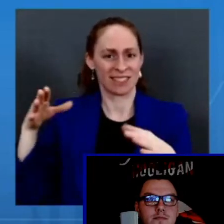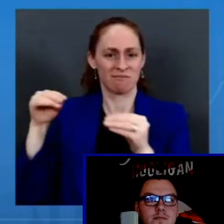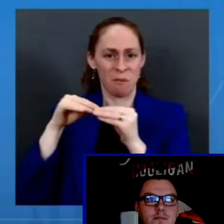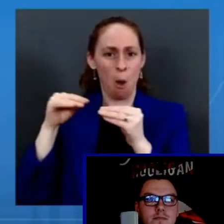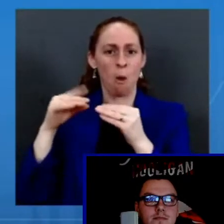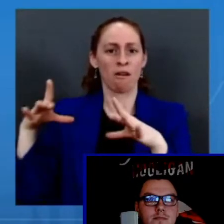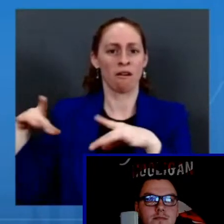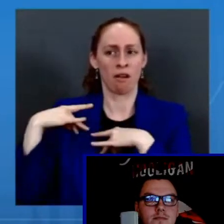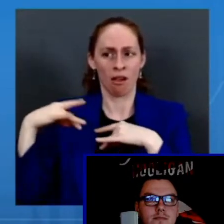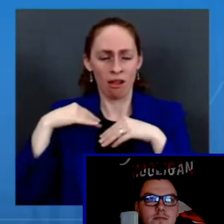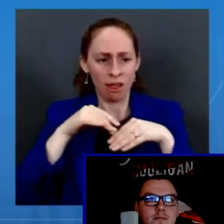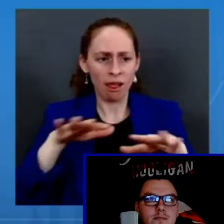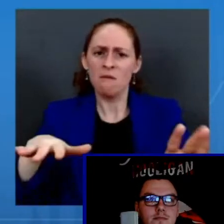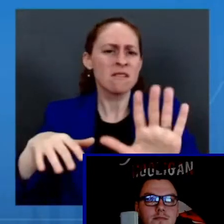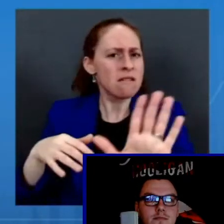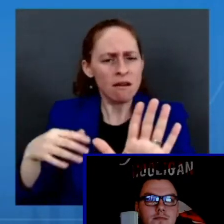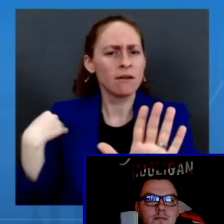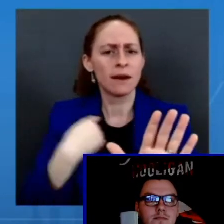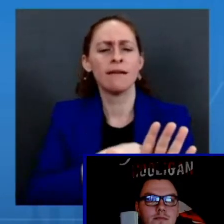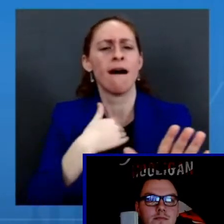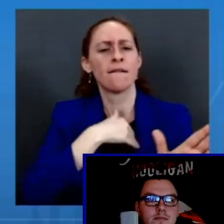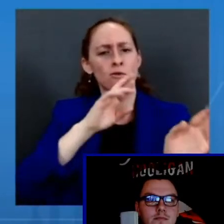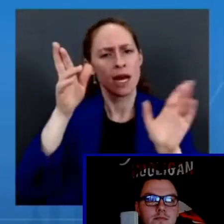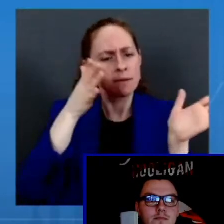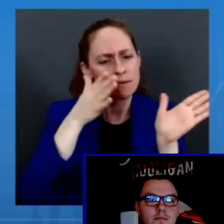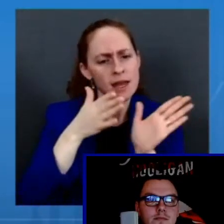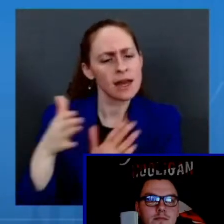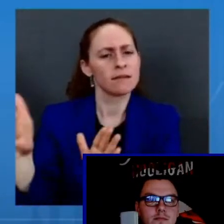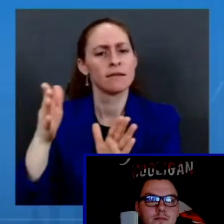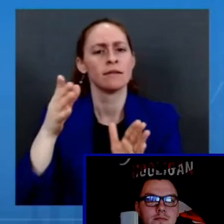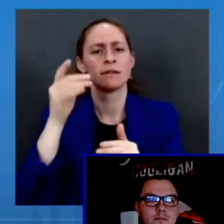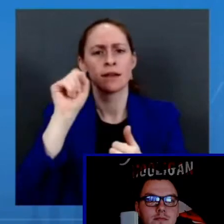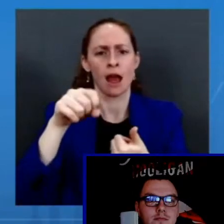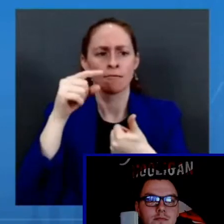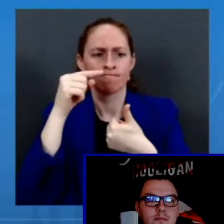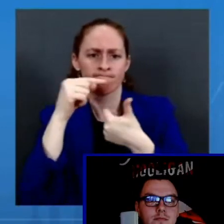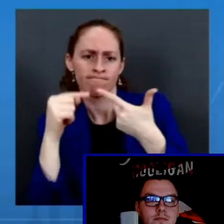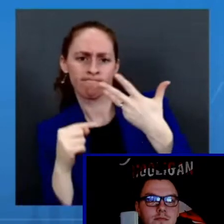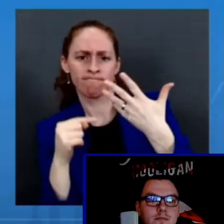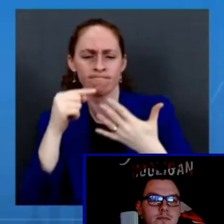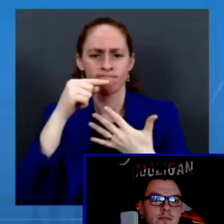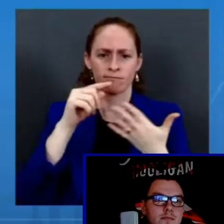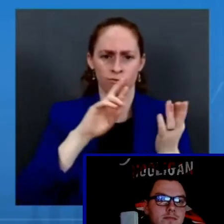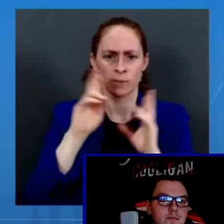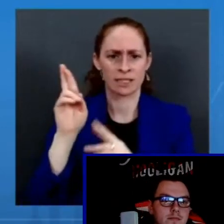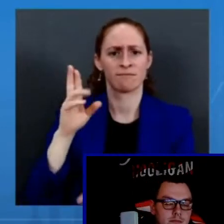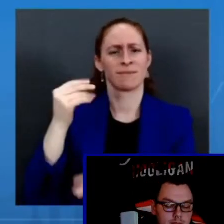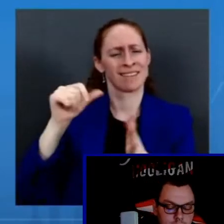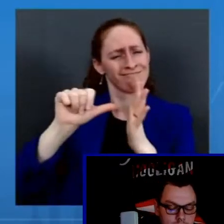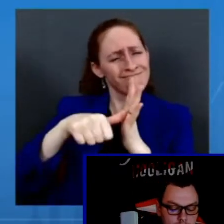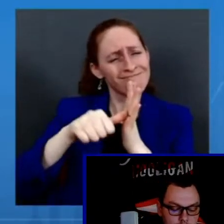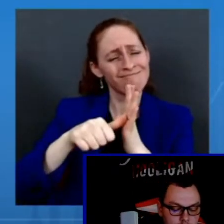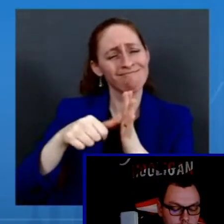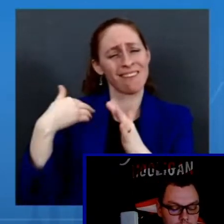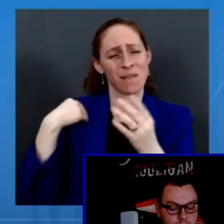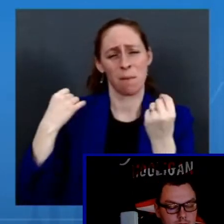people safe, and we will continue using them to do so. With that, over to Dr.